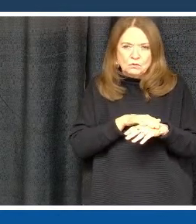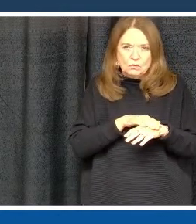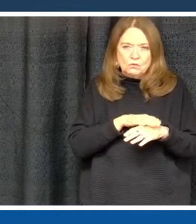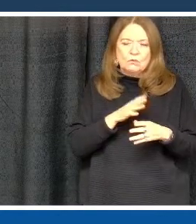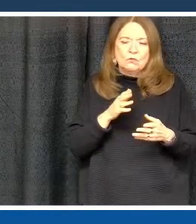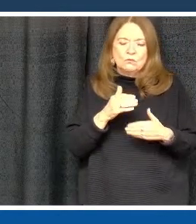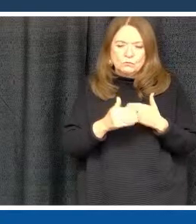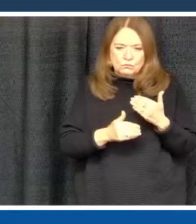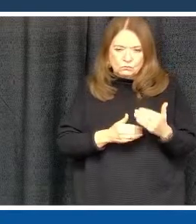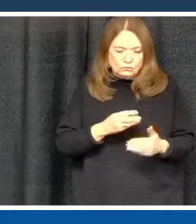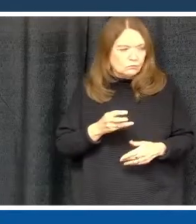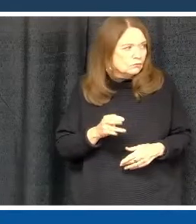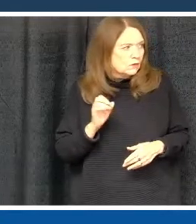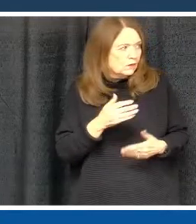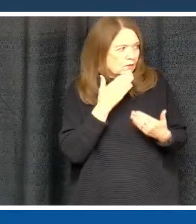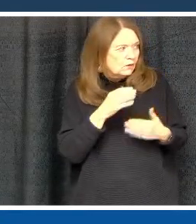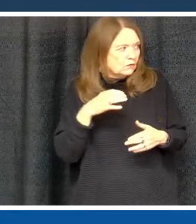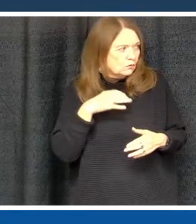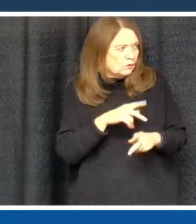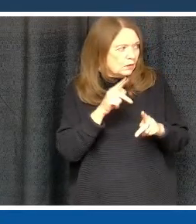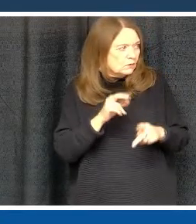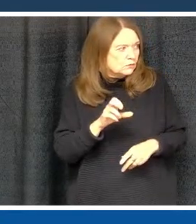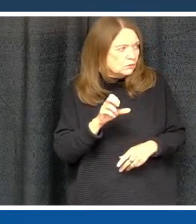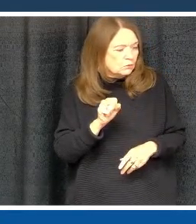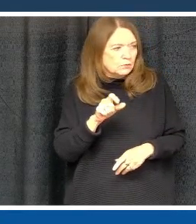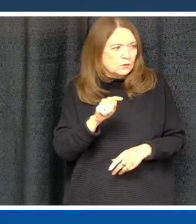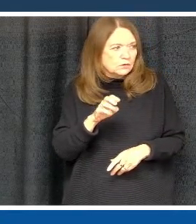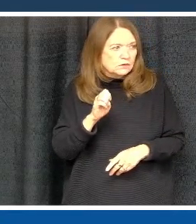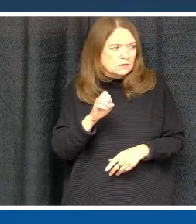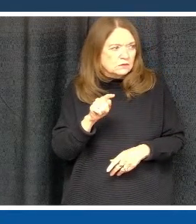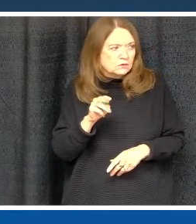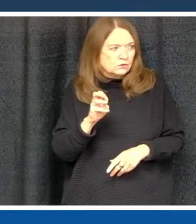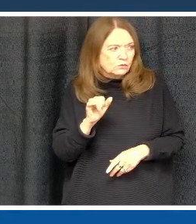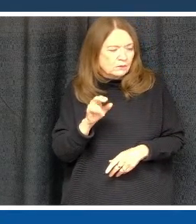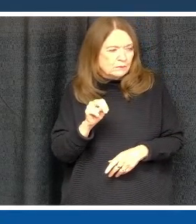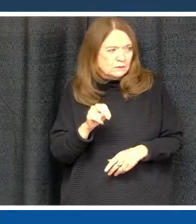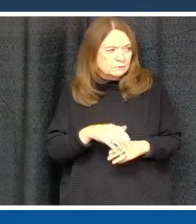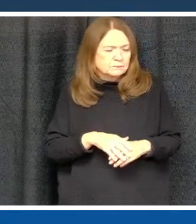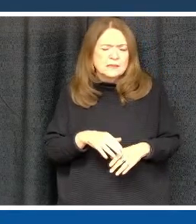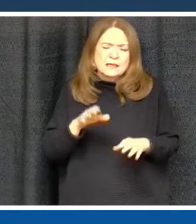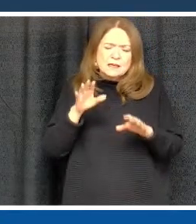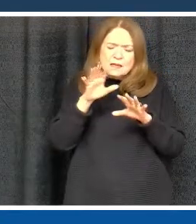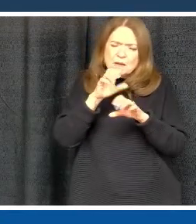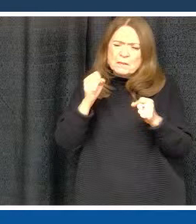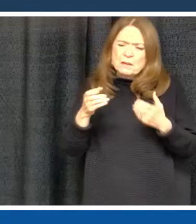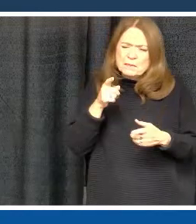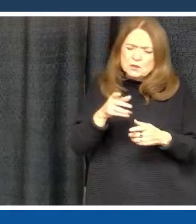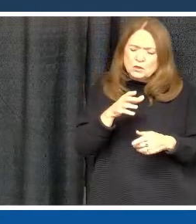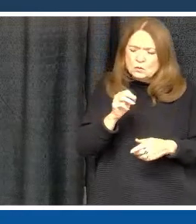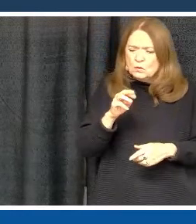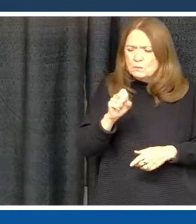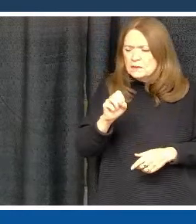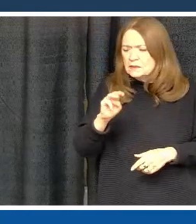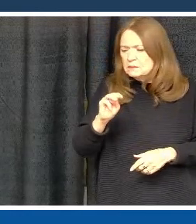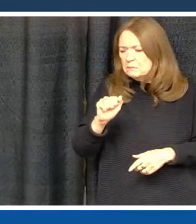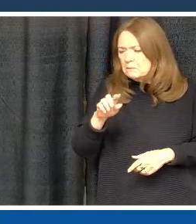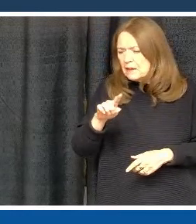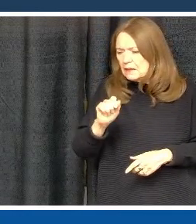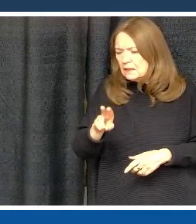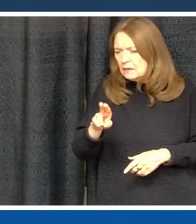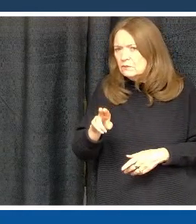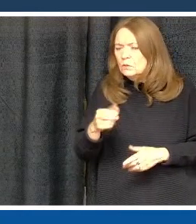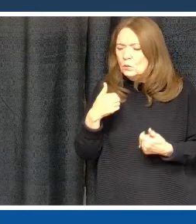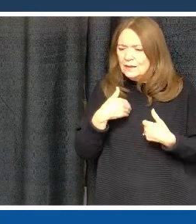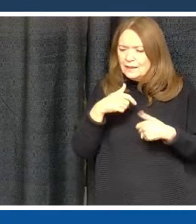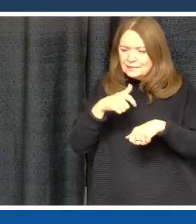got. Thank you, Councilperson Streetman. Mayor, maybe you or Ms. Matta could answer the question. I mean, we had timelines in